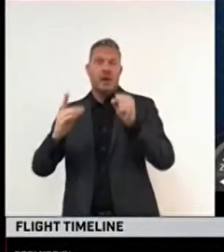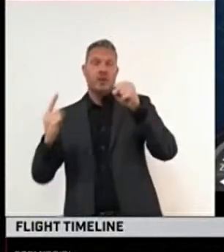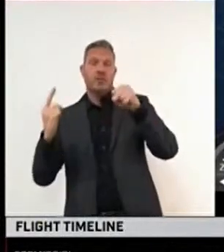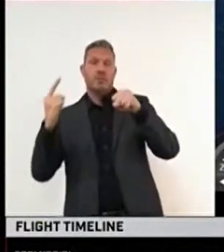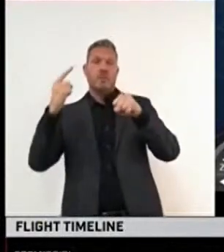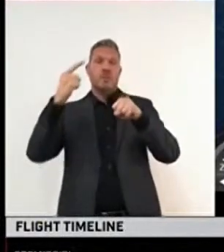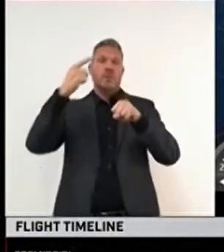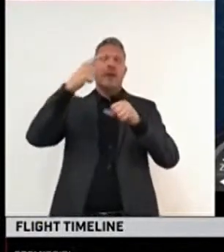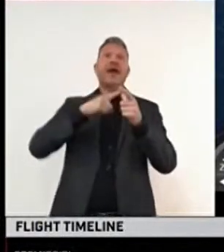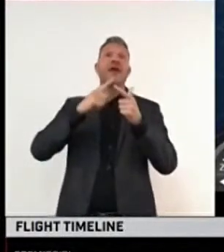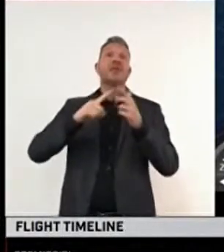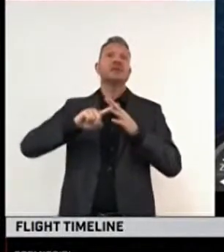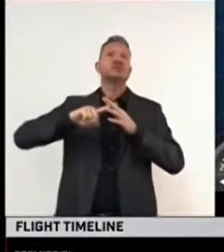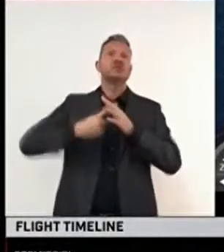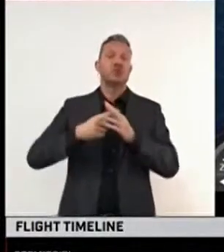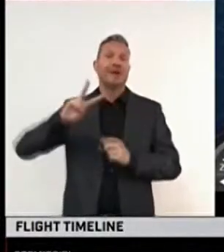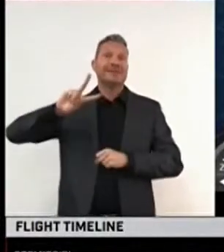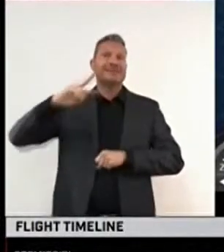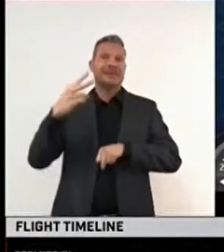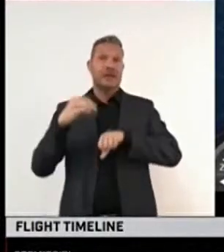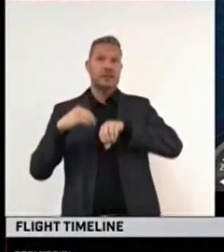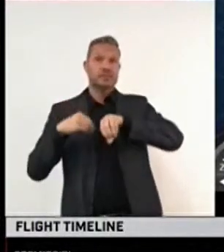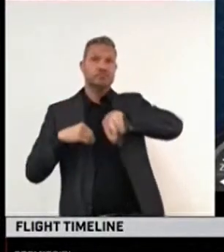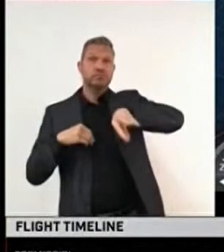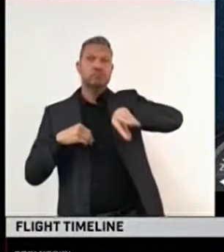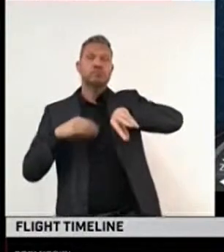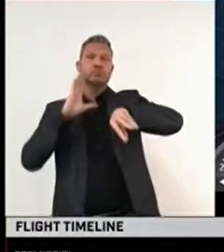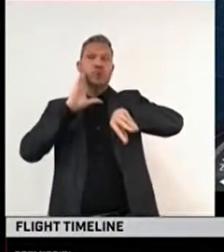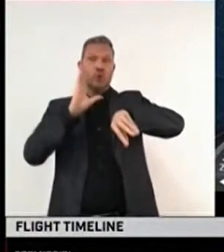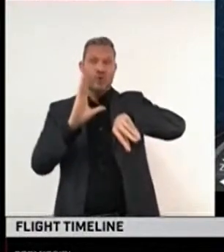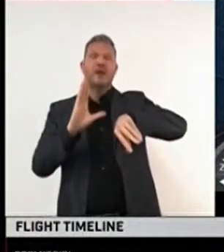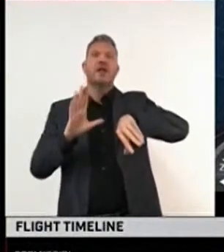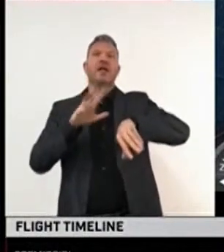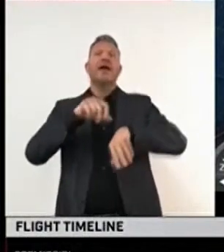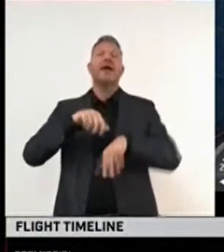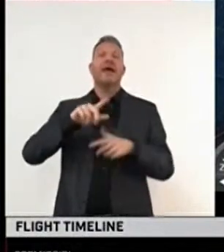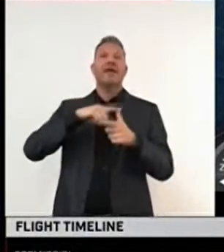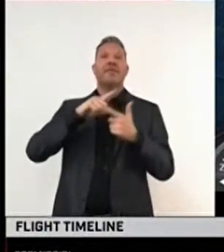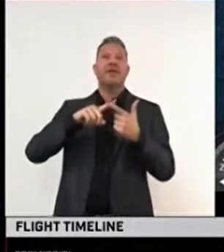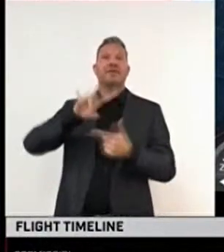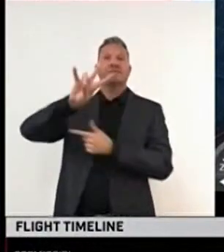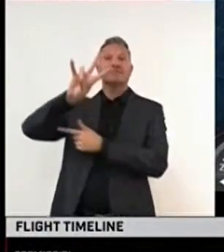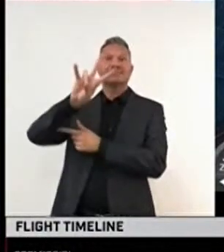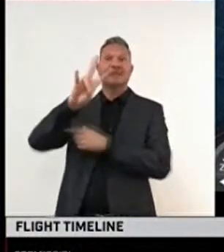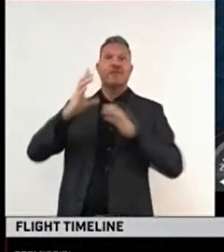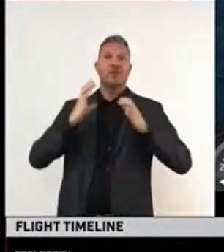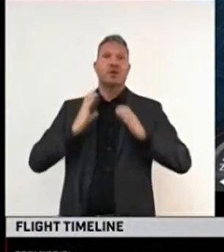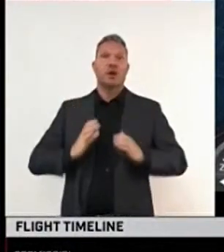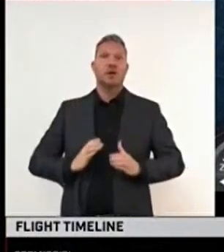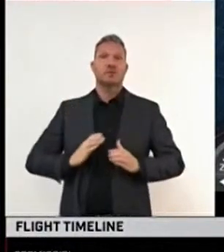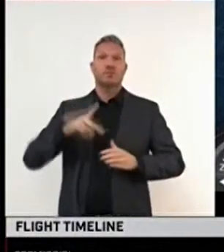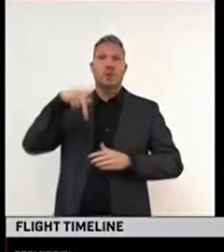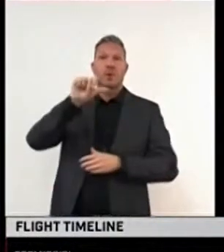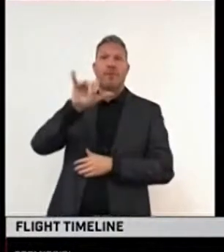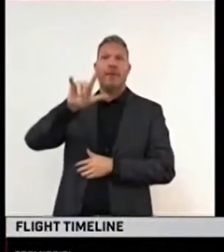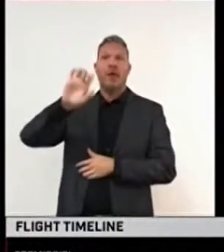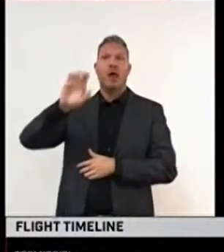burn a second time, and after that we will deploy our 7 customer payloads into that mission orbit.